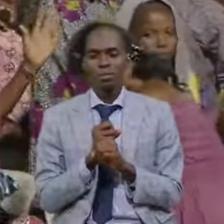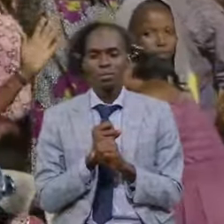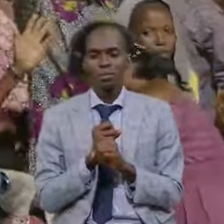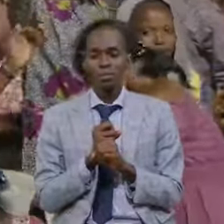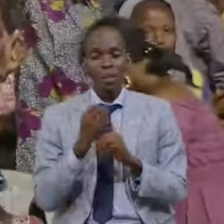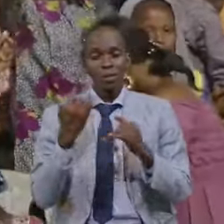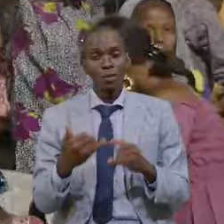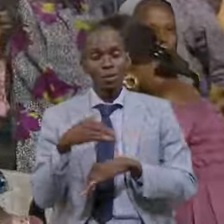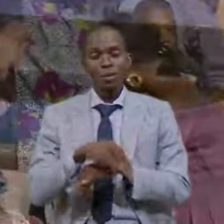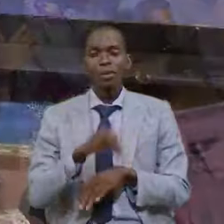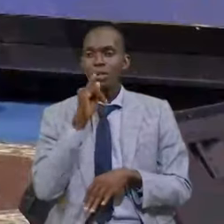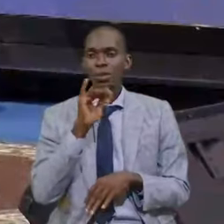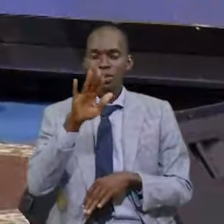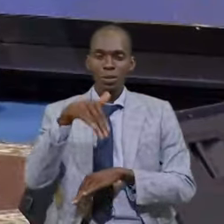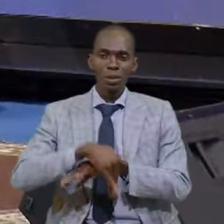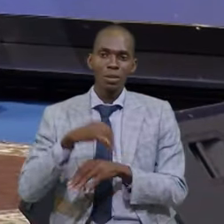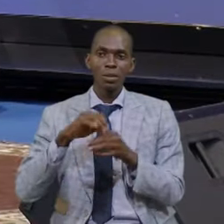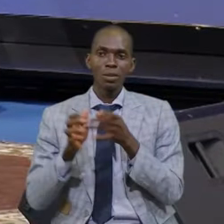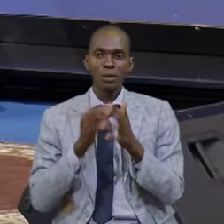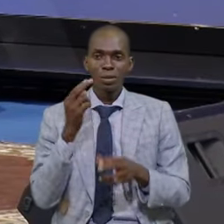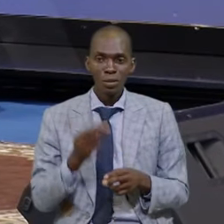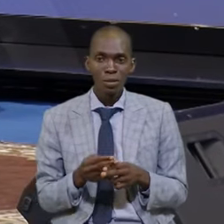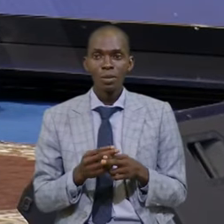Tonight is your night. He has sent